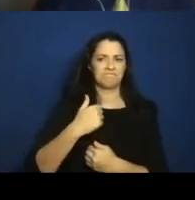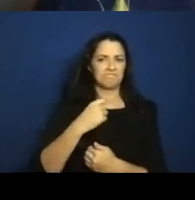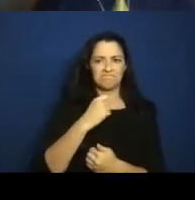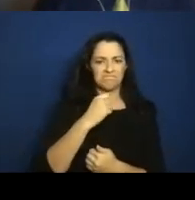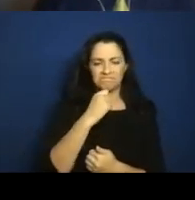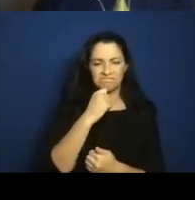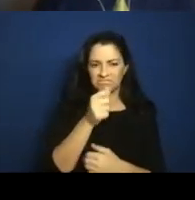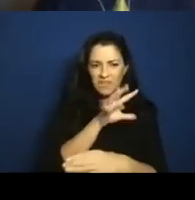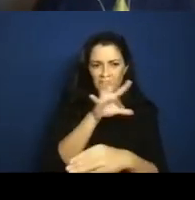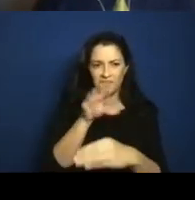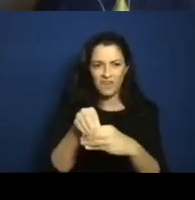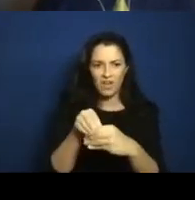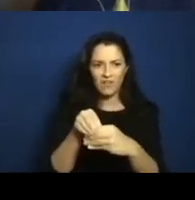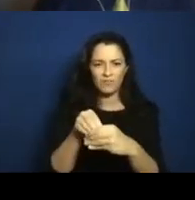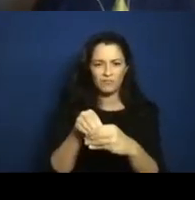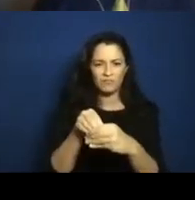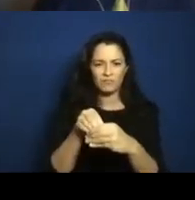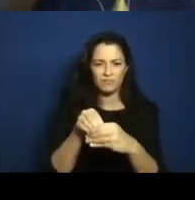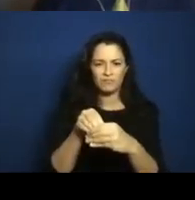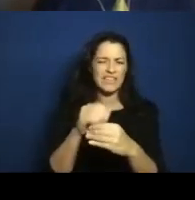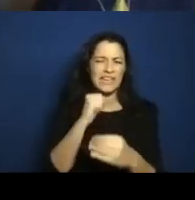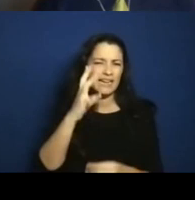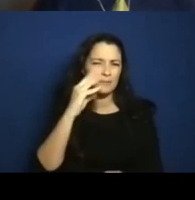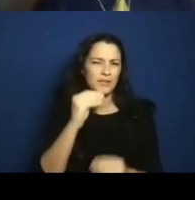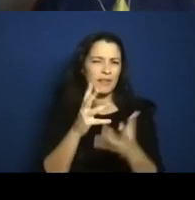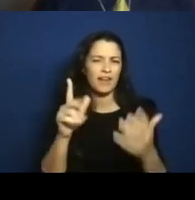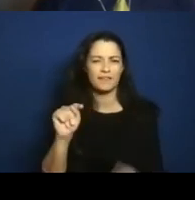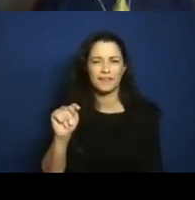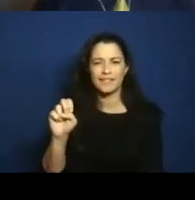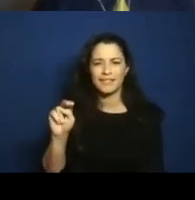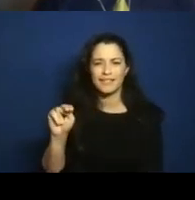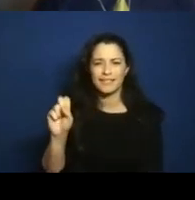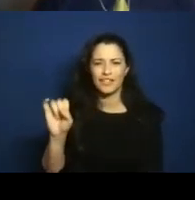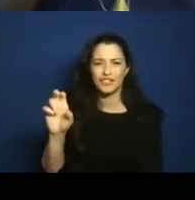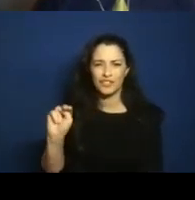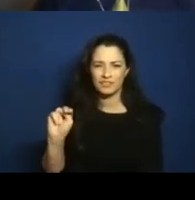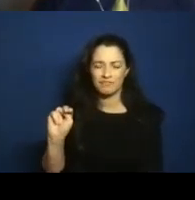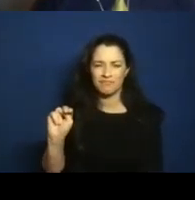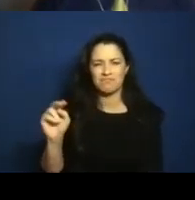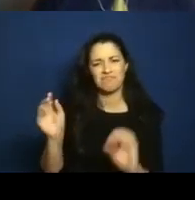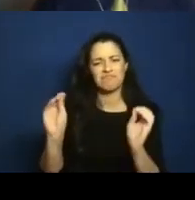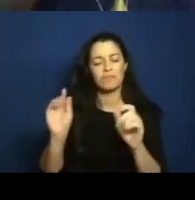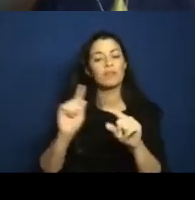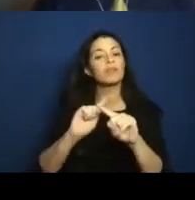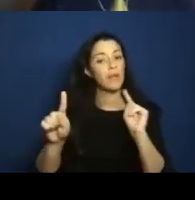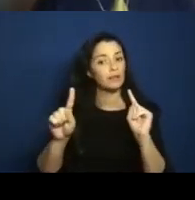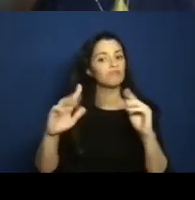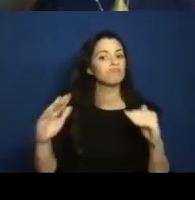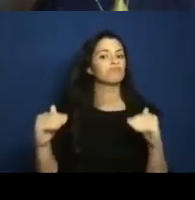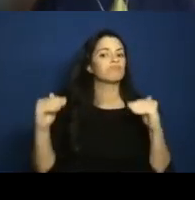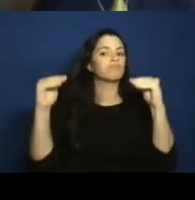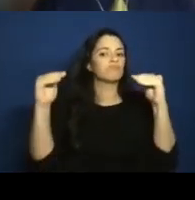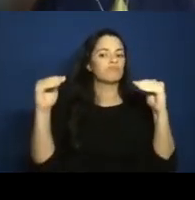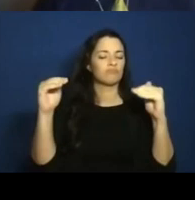know, tension, but it was more so when I went into positions of leadership. I made it to the rank of Staff Sergeant